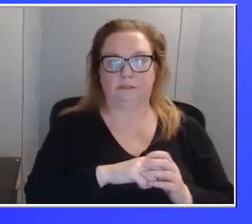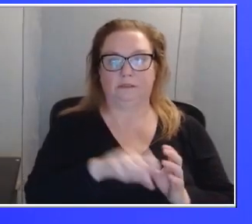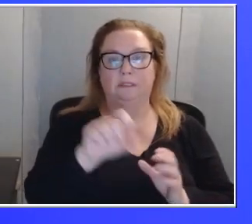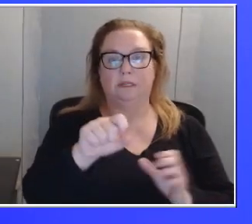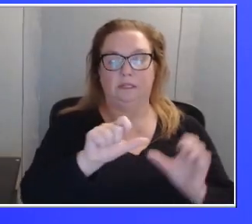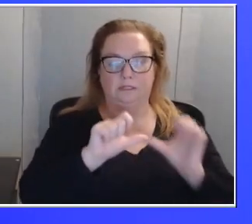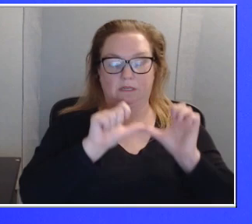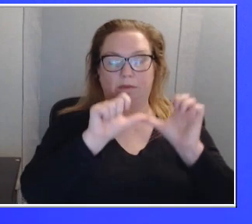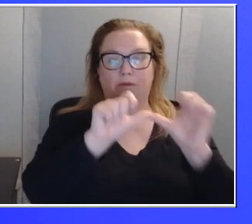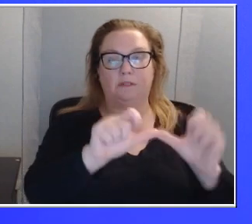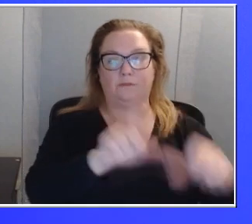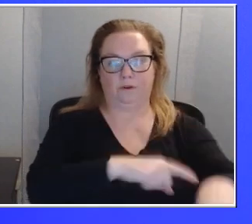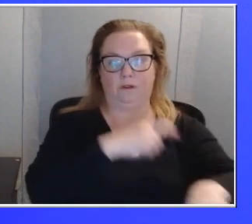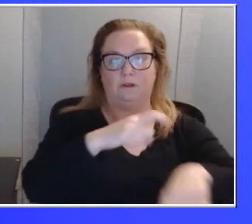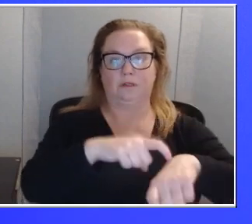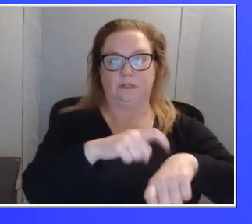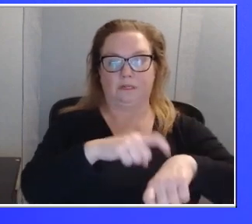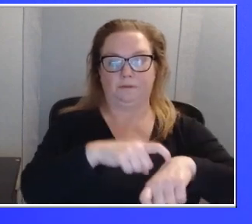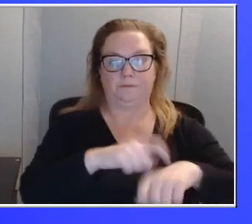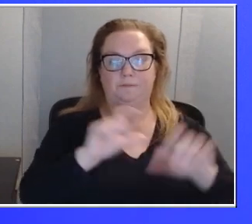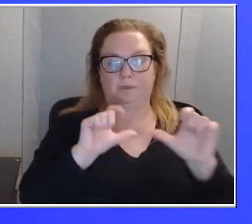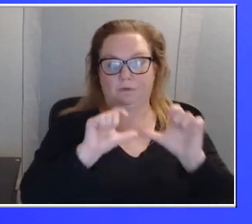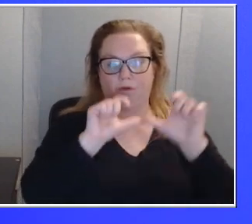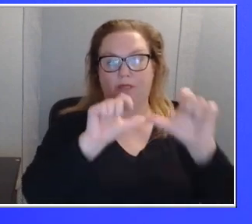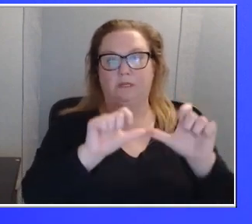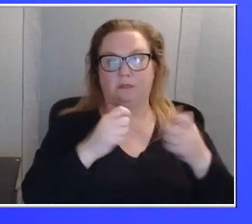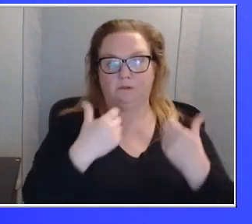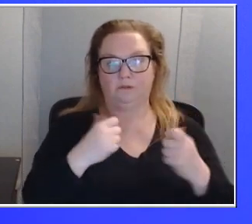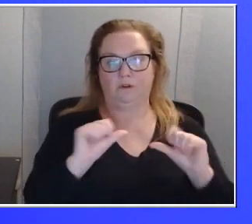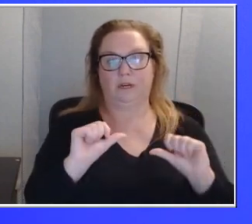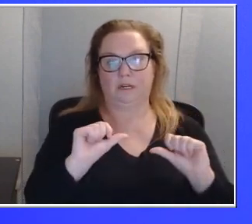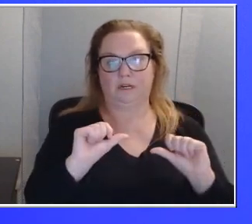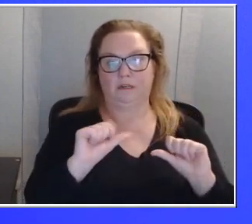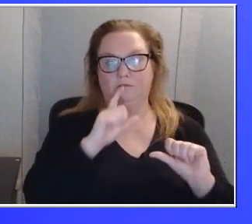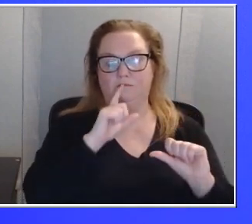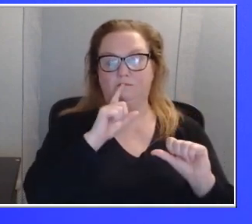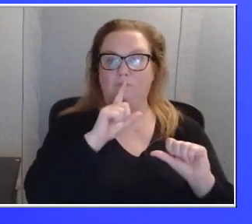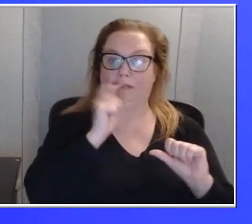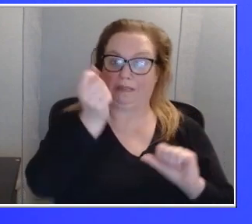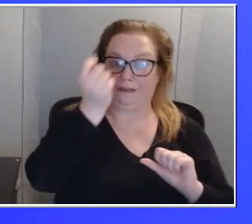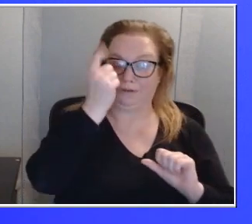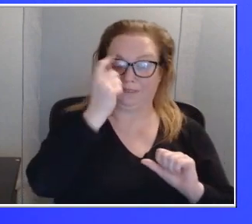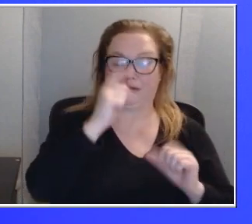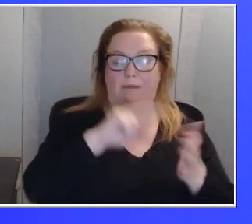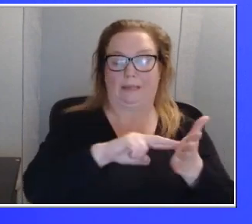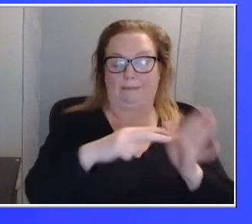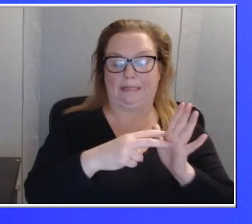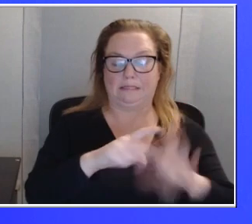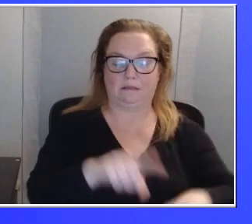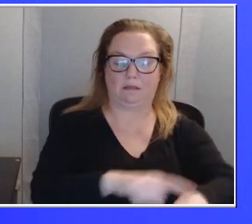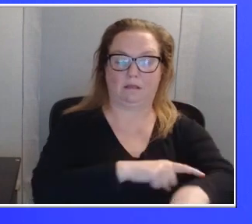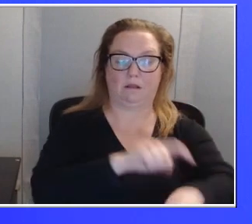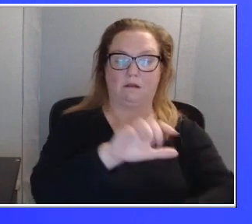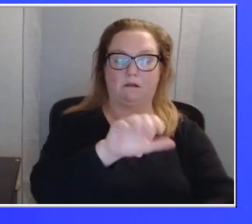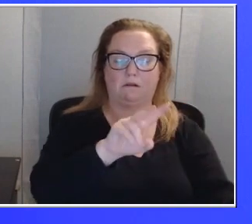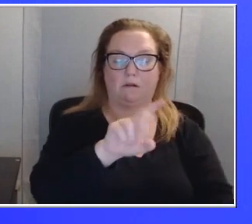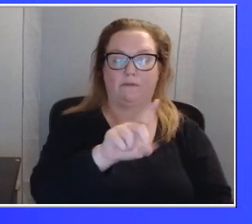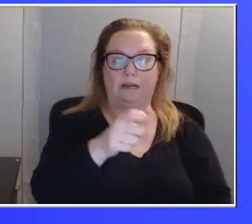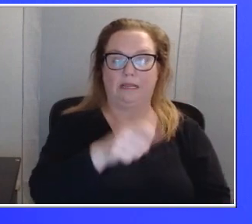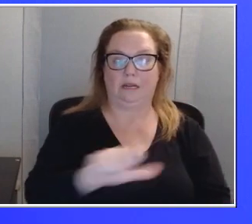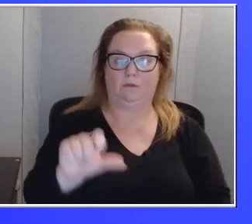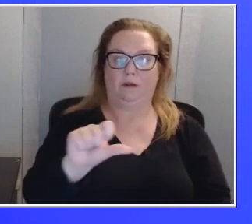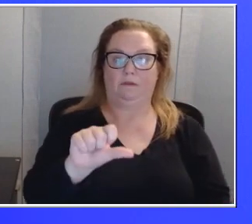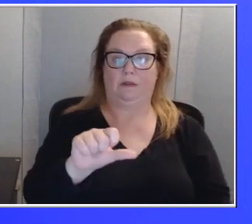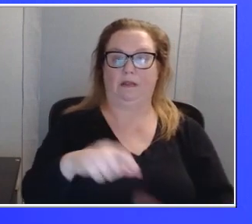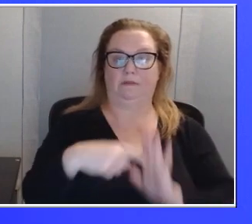while, and we are continuing to try to really understand what that is. For anyone who's had symptoms